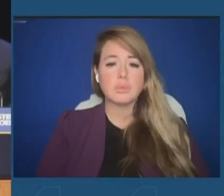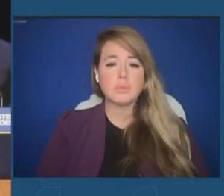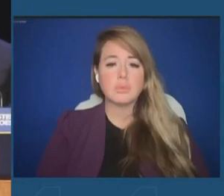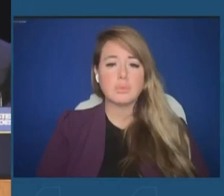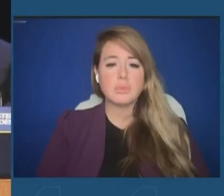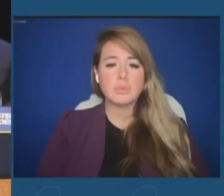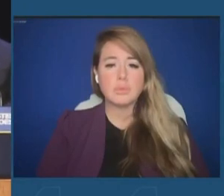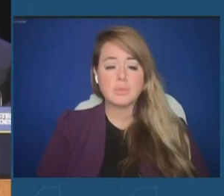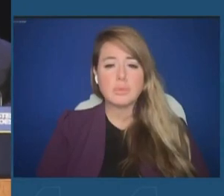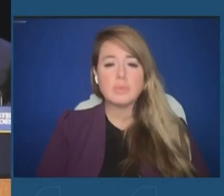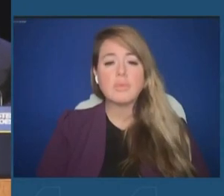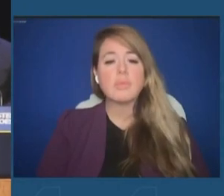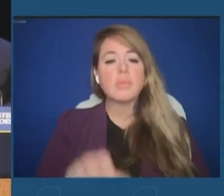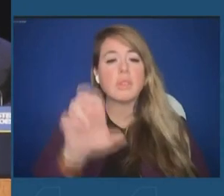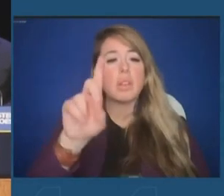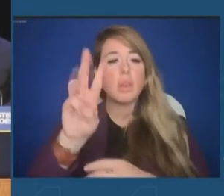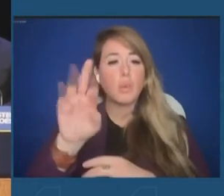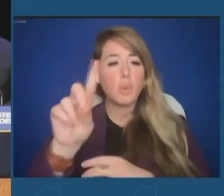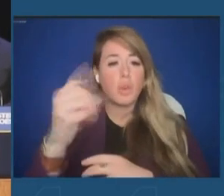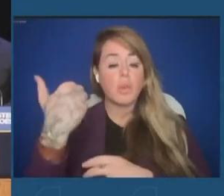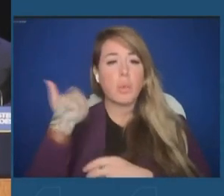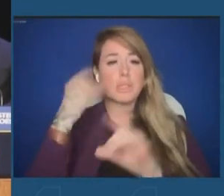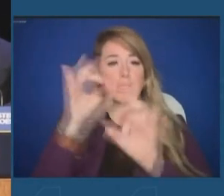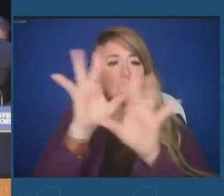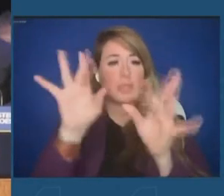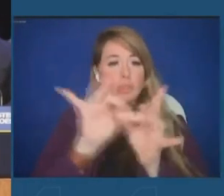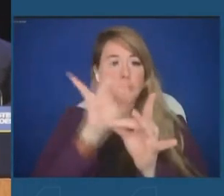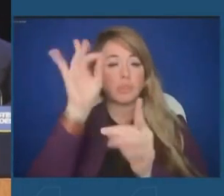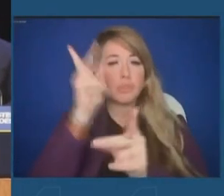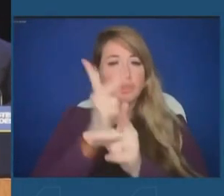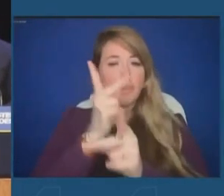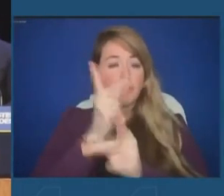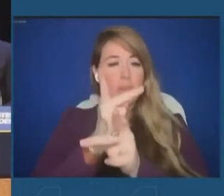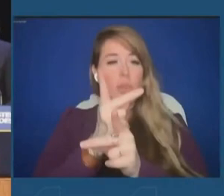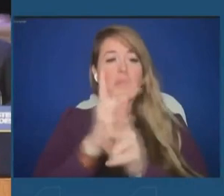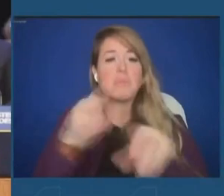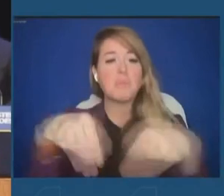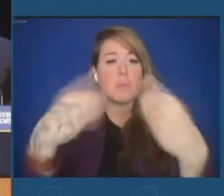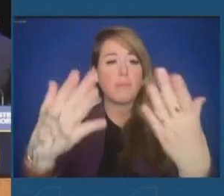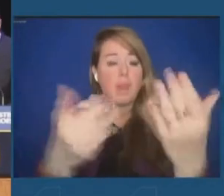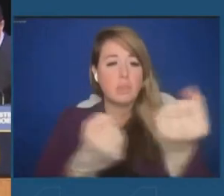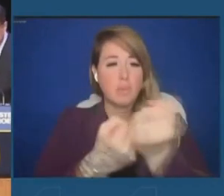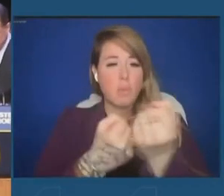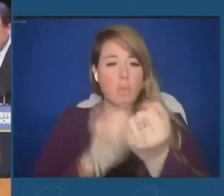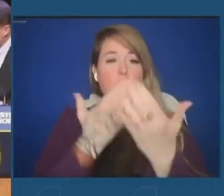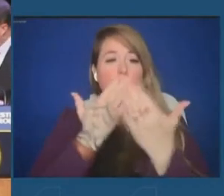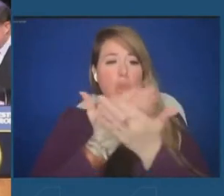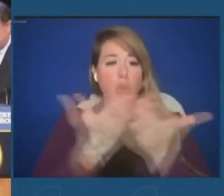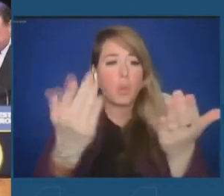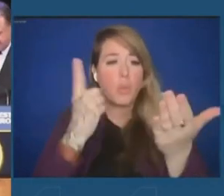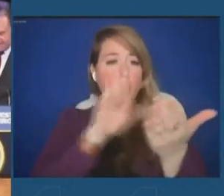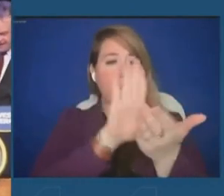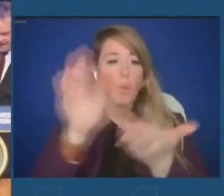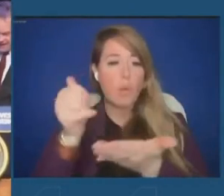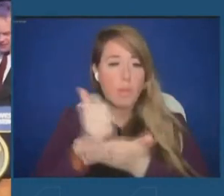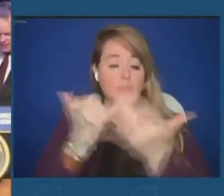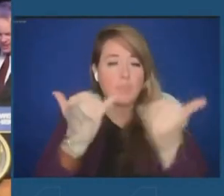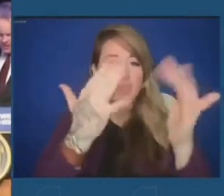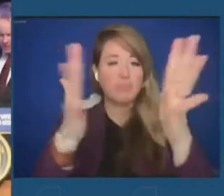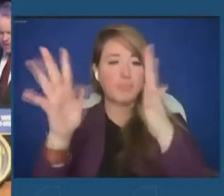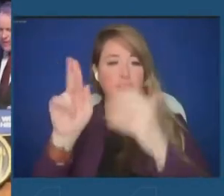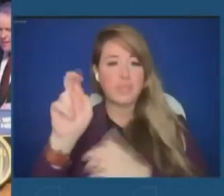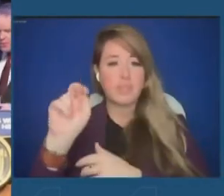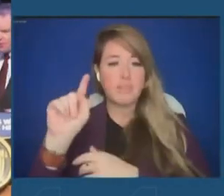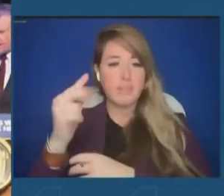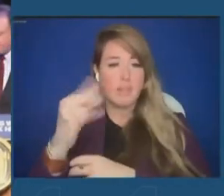Edward was the disaster spiritual care team lead, assisting in providing spiritual support. Thank all of you for your help. Let's give Kenneth,